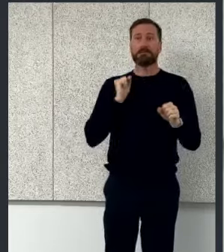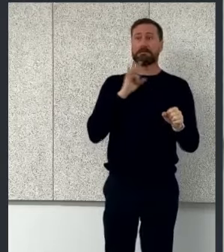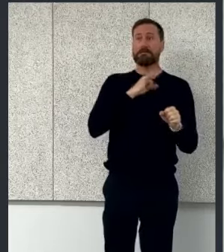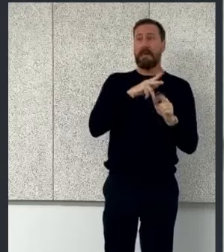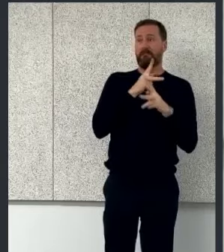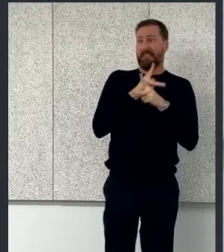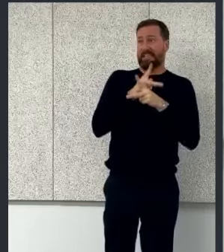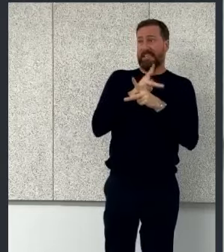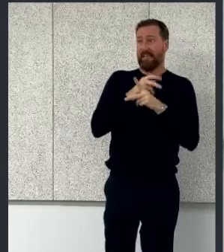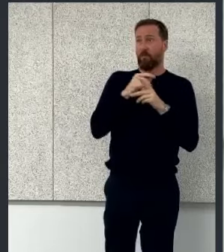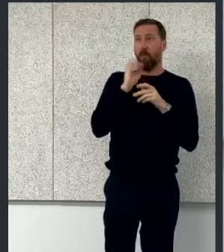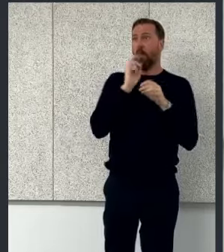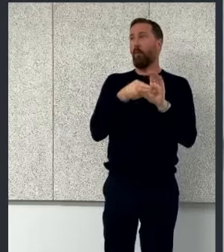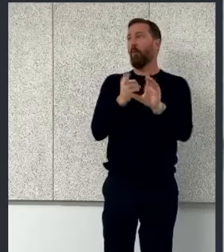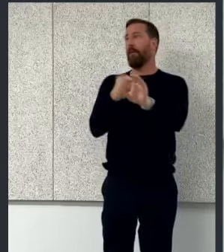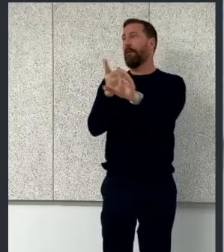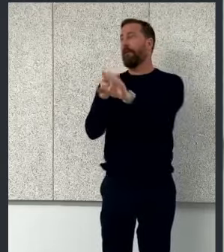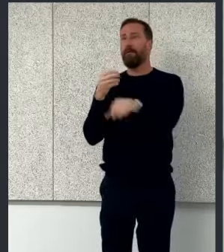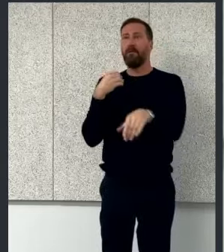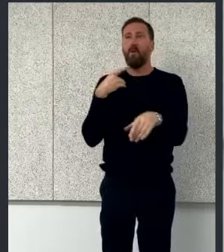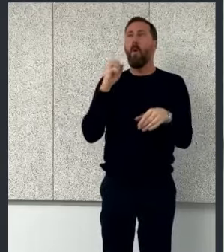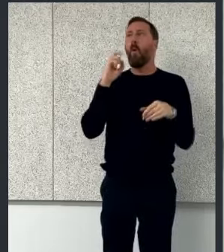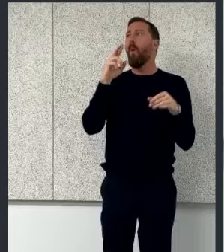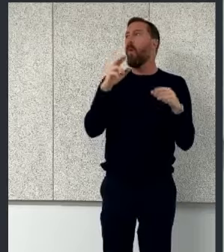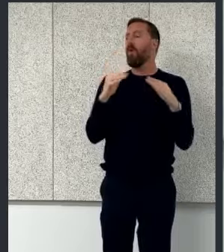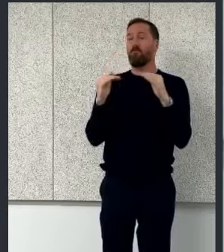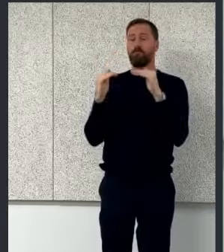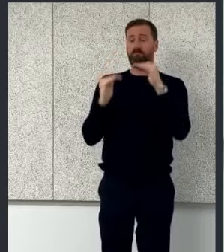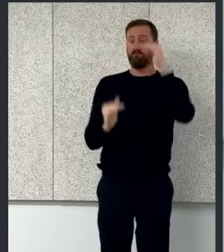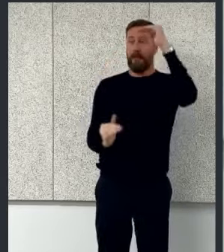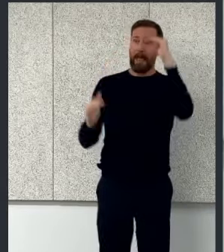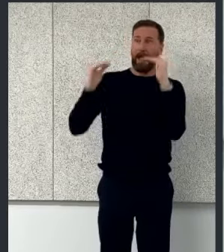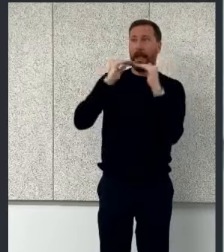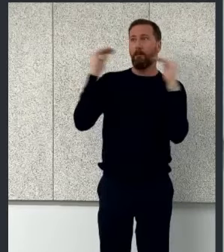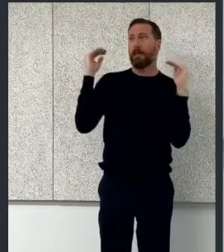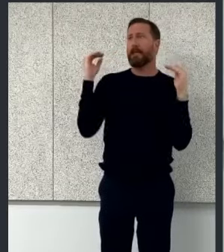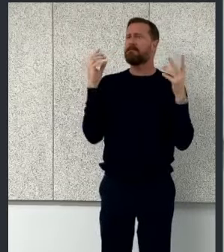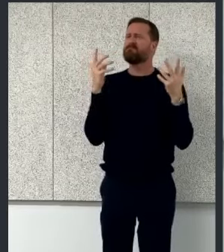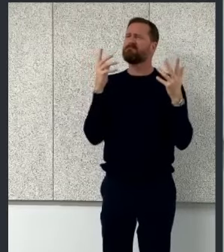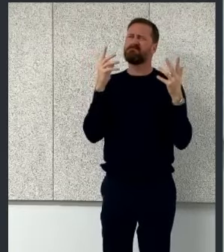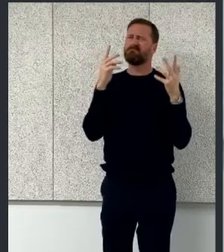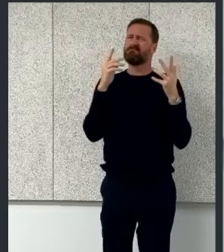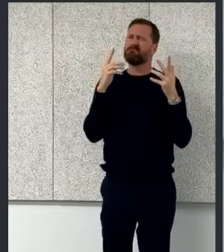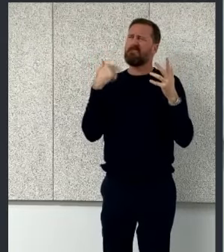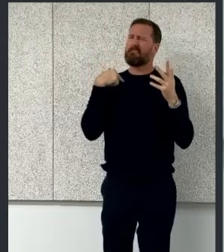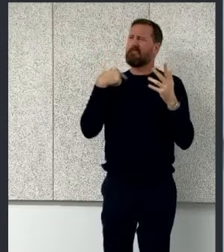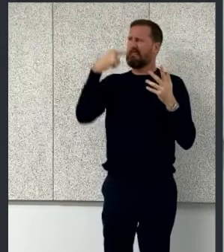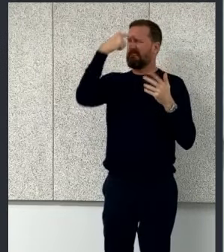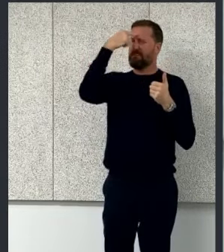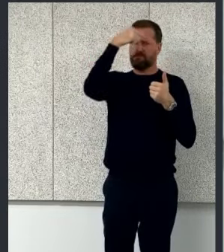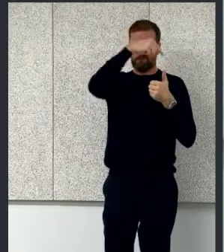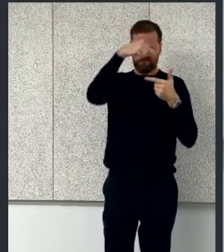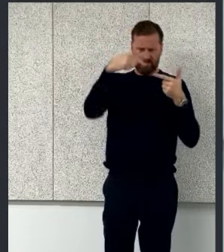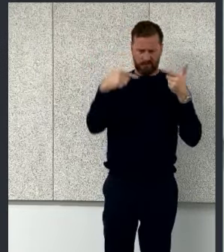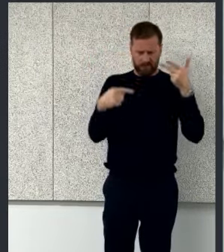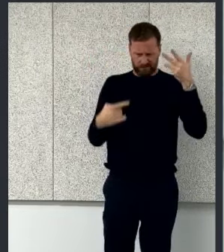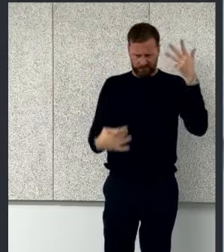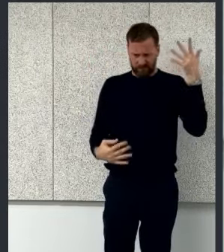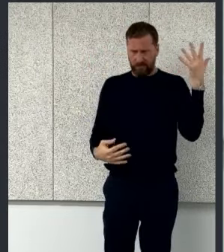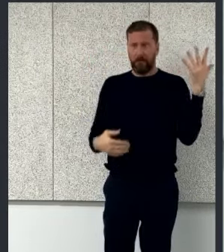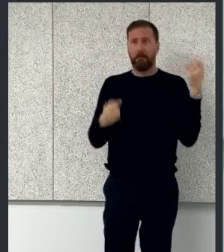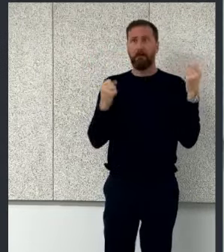is around, you know, equity or justice work. Like, I think that there is so much